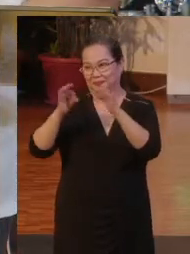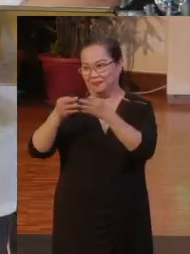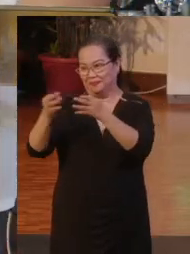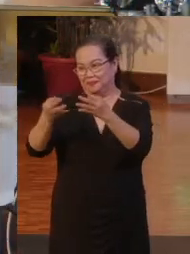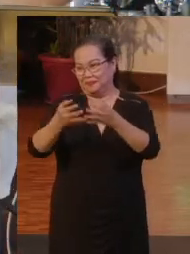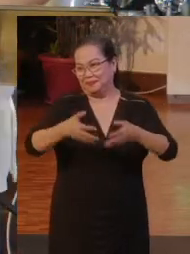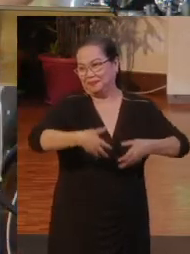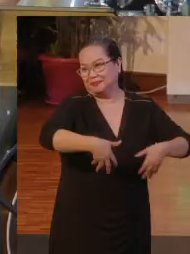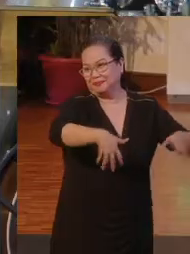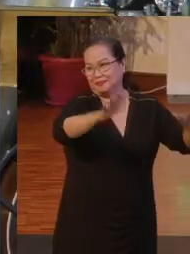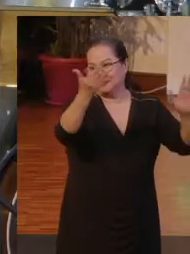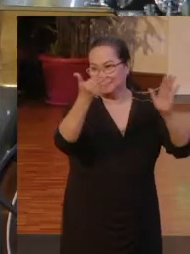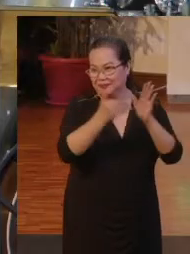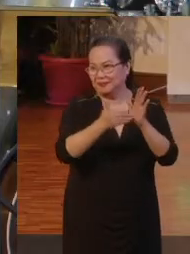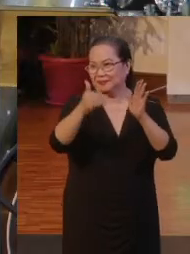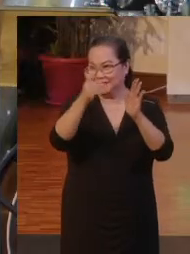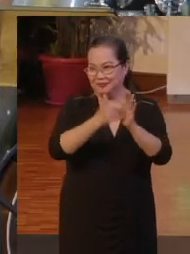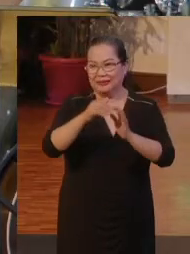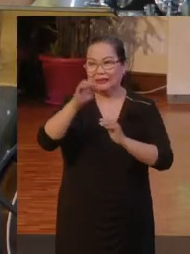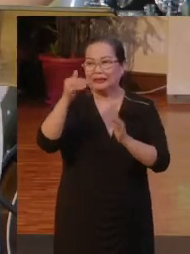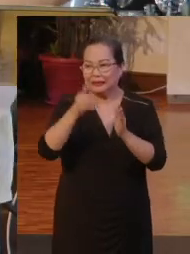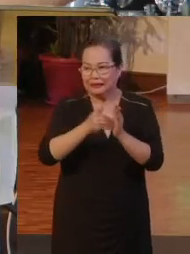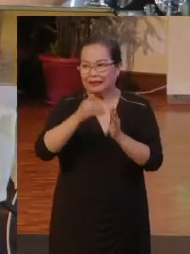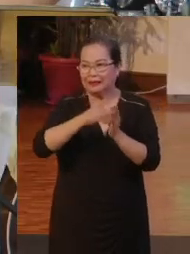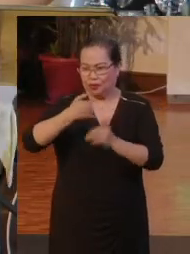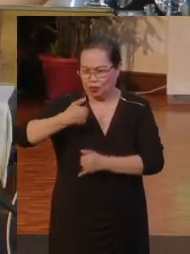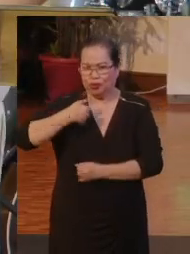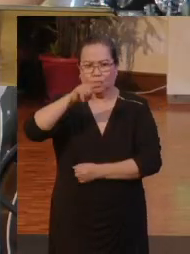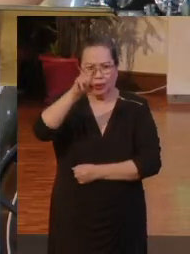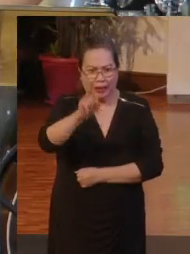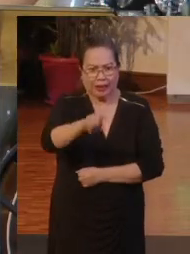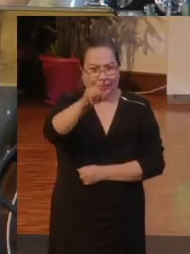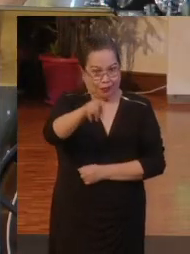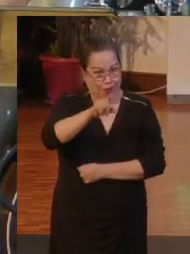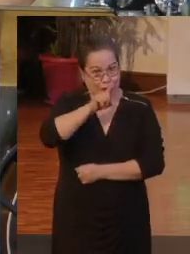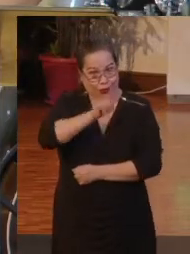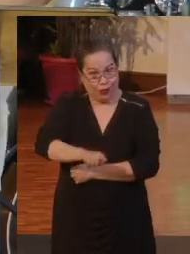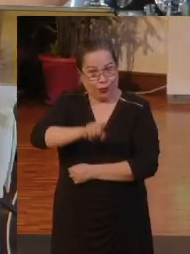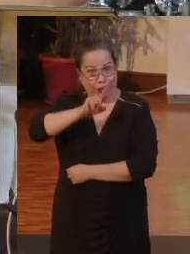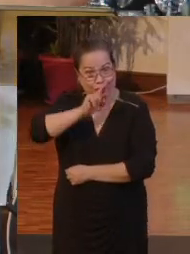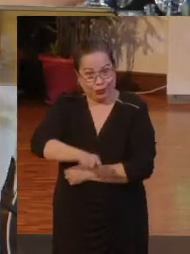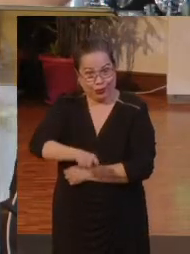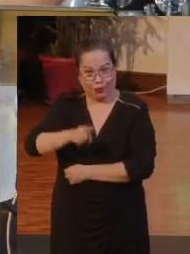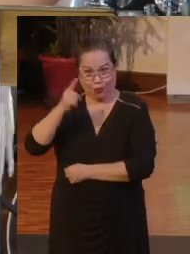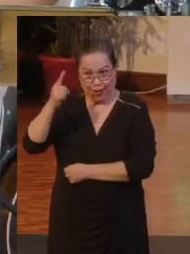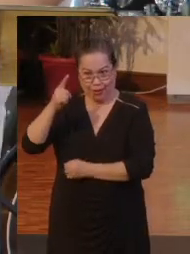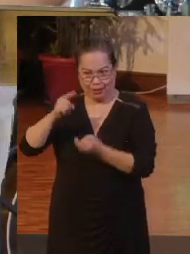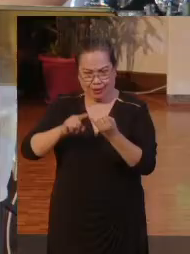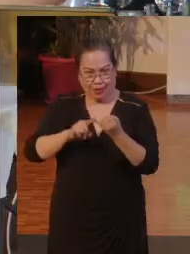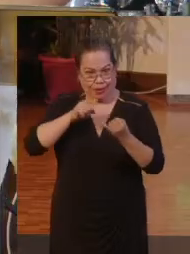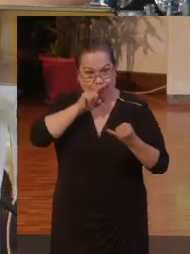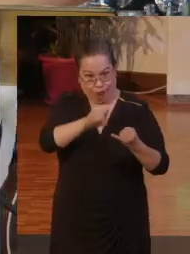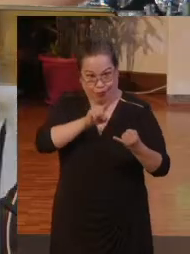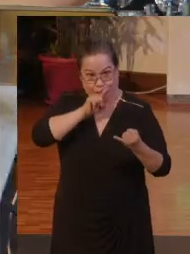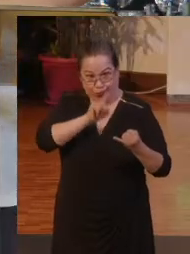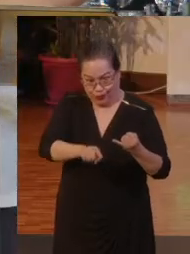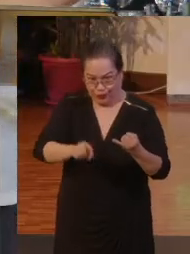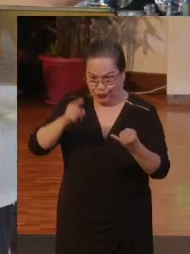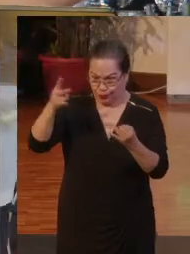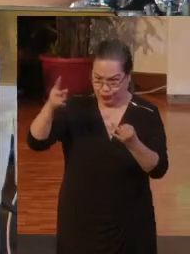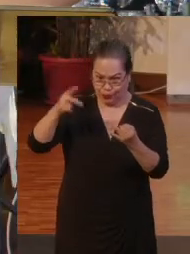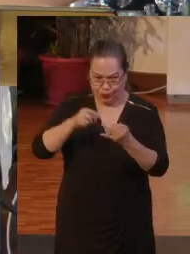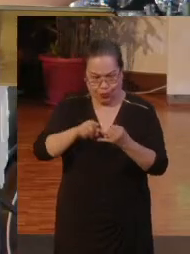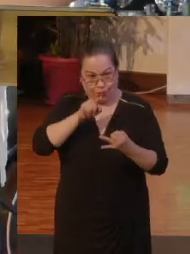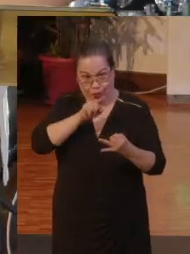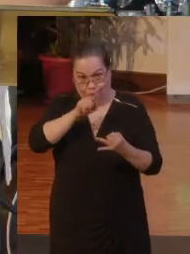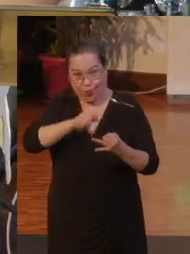inheritance. Paulit-ulit niyang tiniyak. Sinabi niya, sigurado ba kayo? One. Sigurado ba kayo? Twice. Sigurado ba kayo?